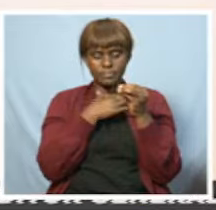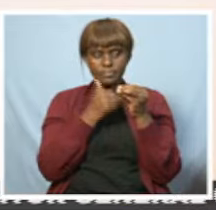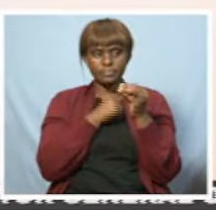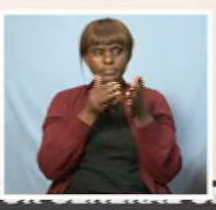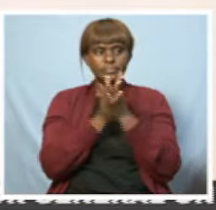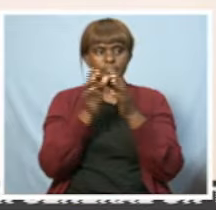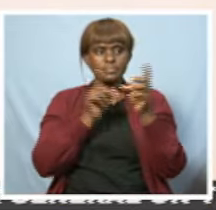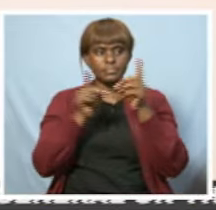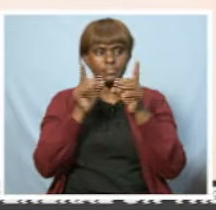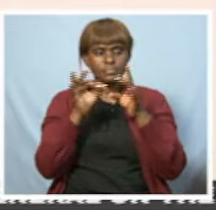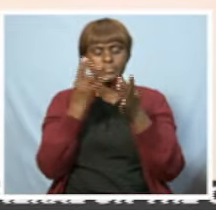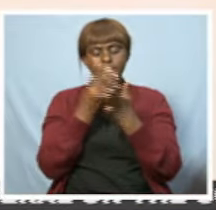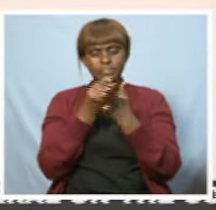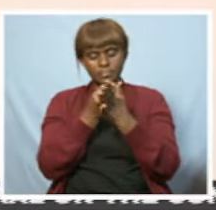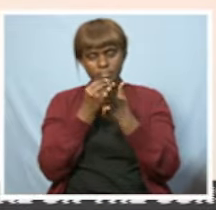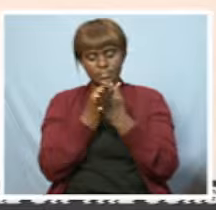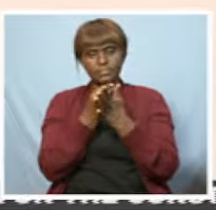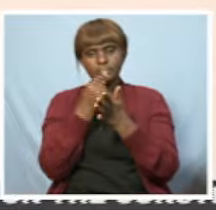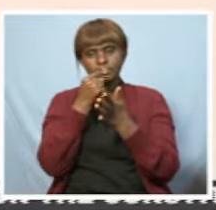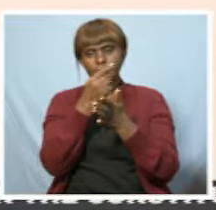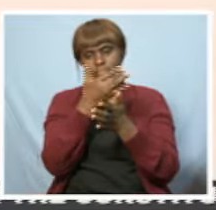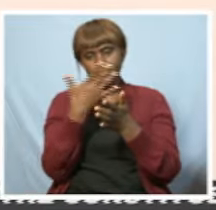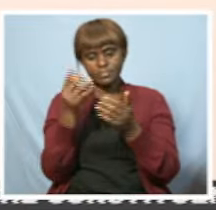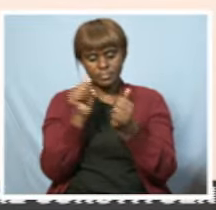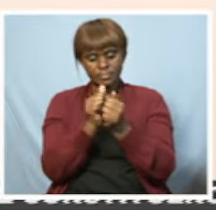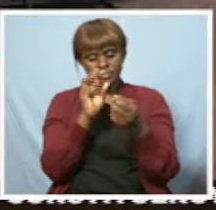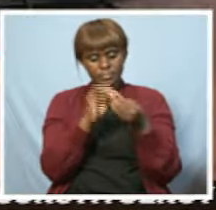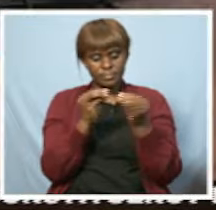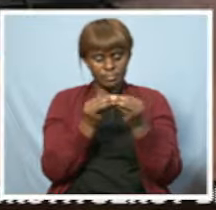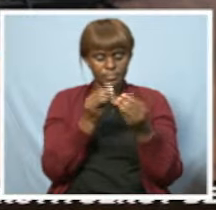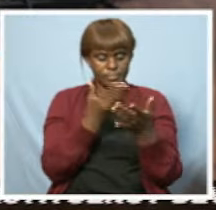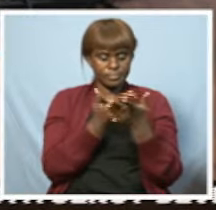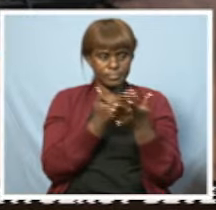of Finance to maybe say something to do the figures.